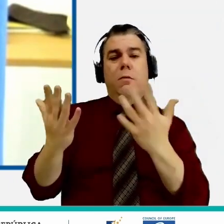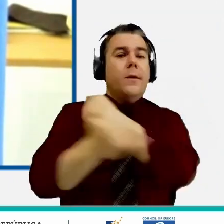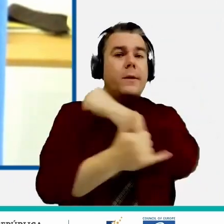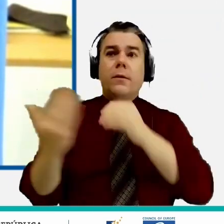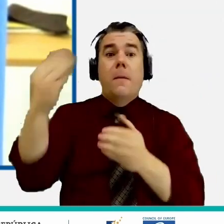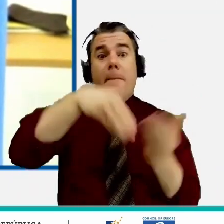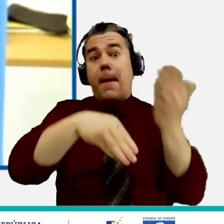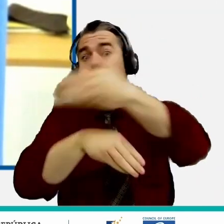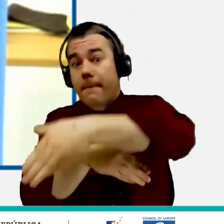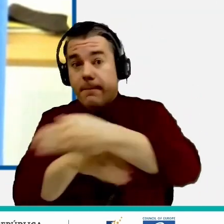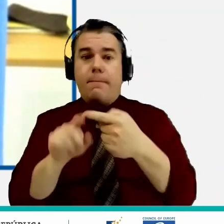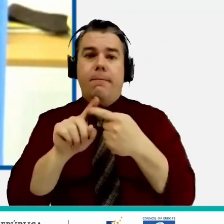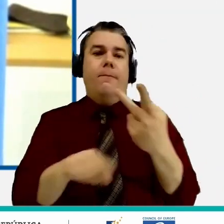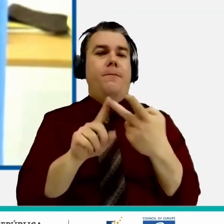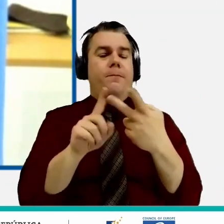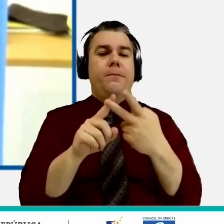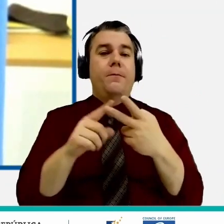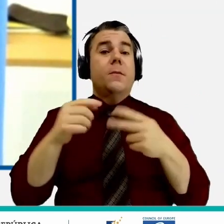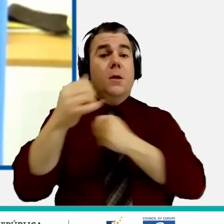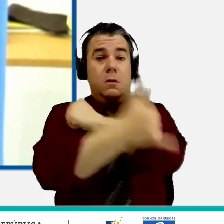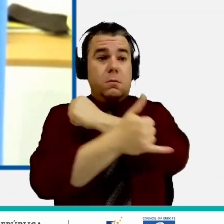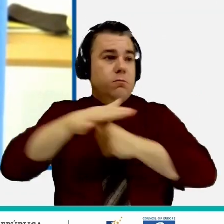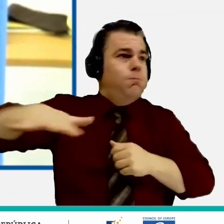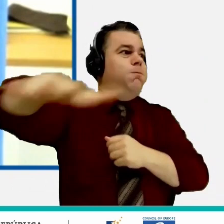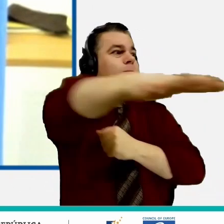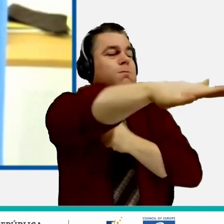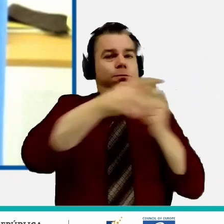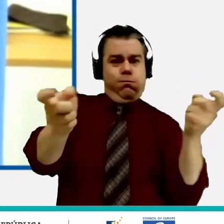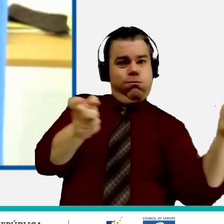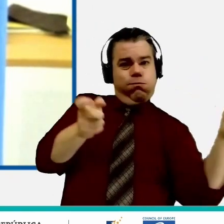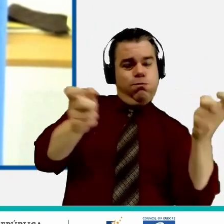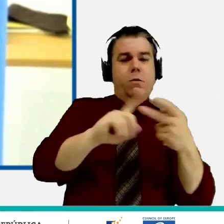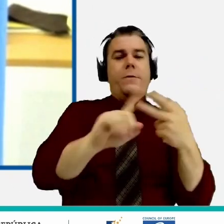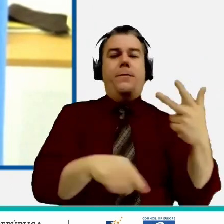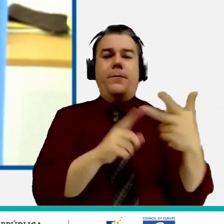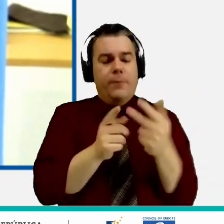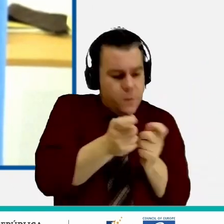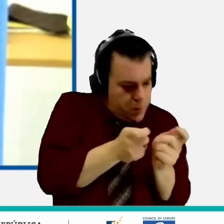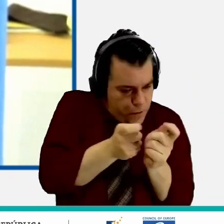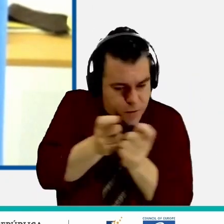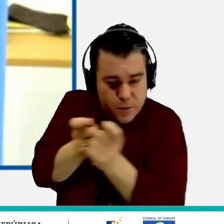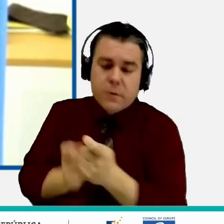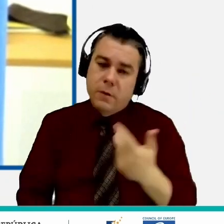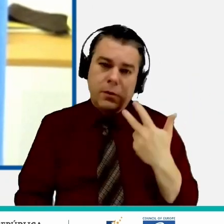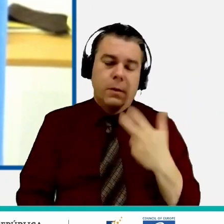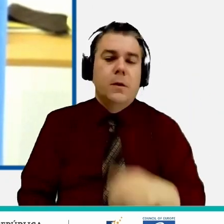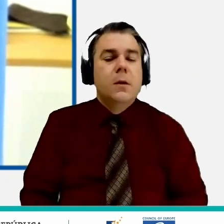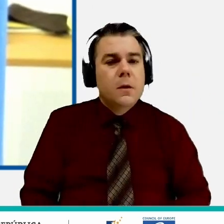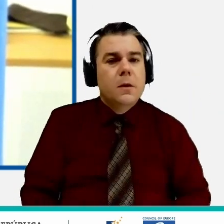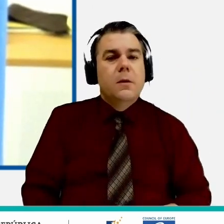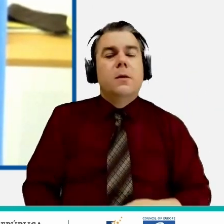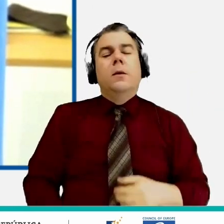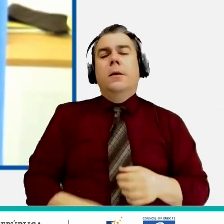to subnational and local levels. I would like to express our full support for the steps presented in Area 2 of the